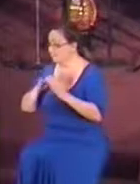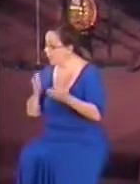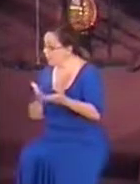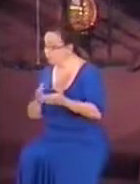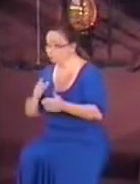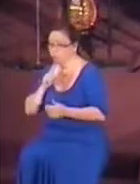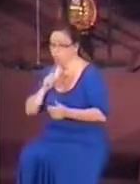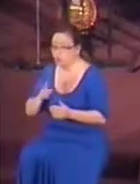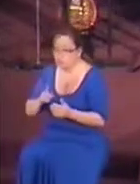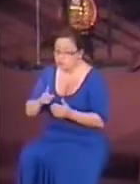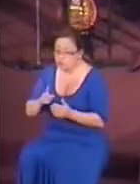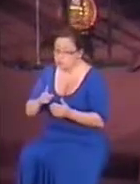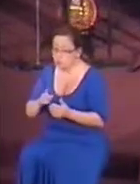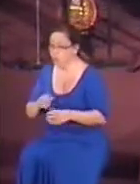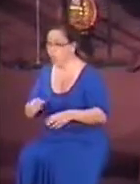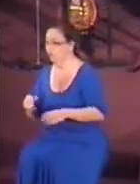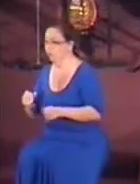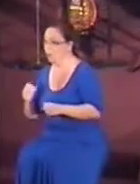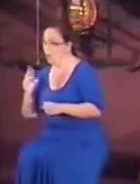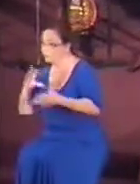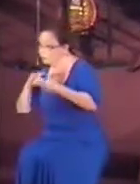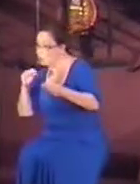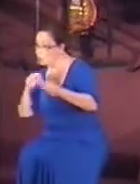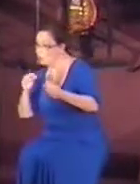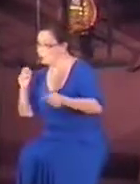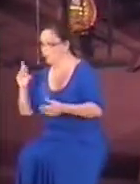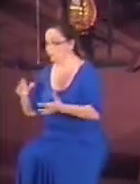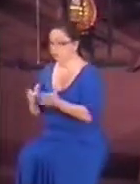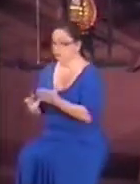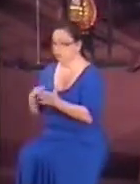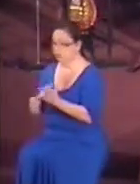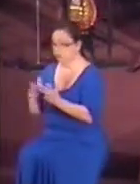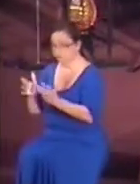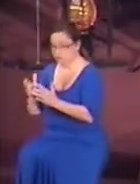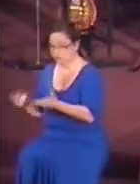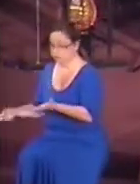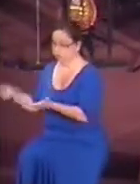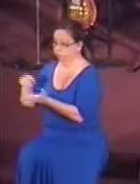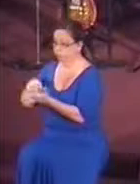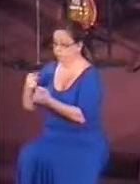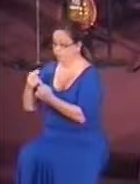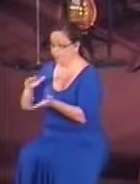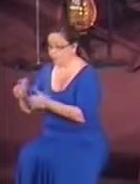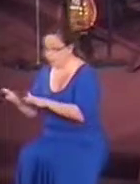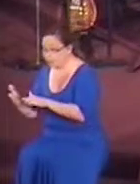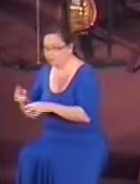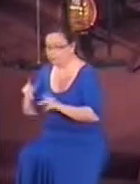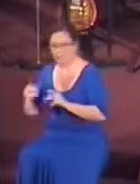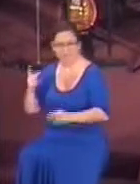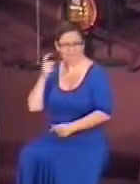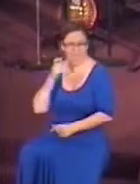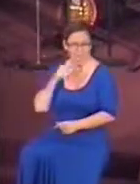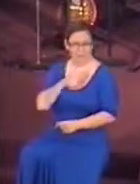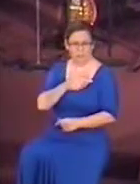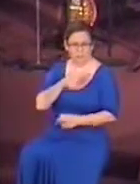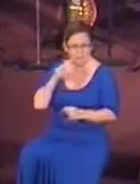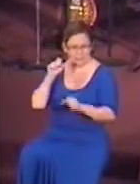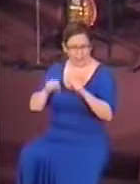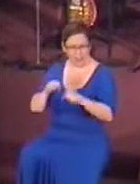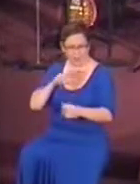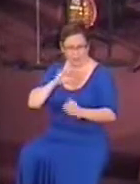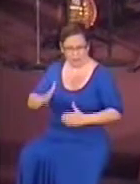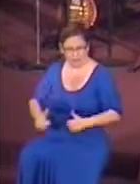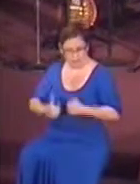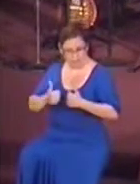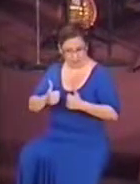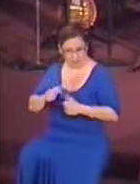of stories, whether or not Jesus really resurrected from the dead. And so people always come, and they'll ask me, you know, Rick, do you doubt that Christianity's true? And